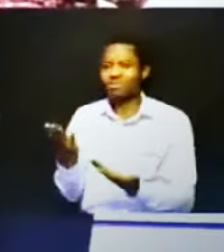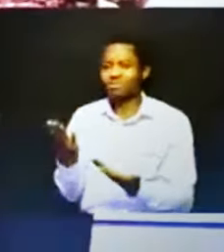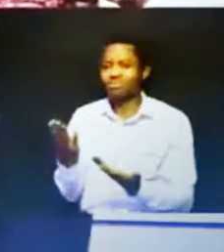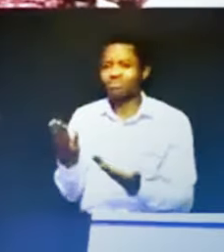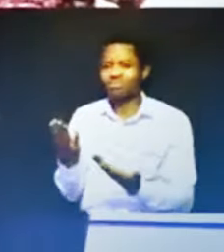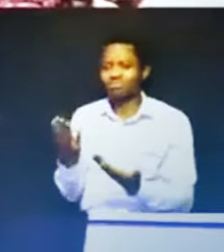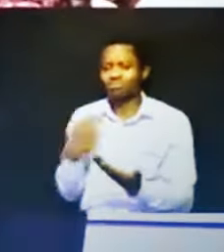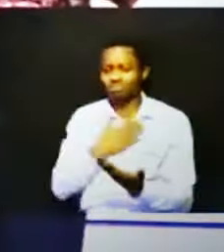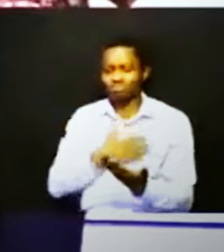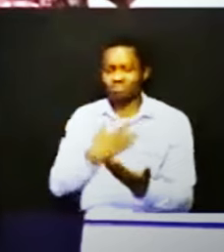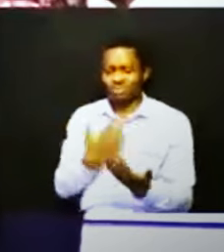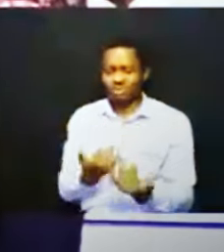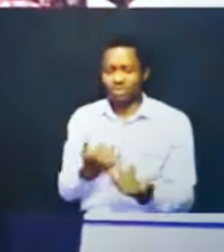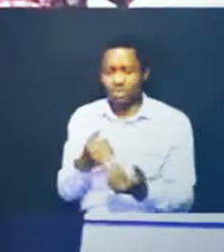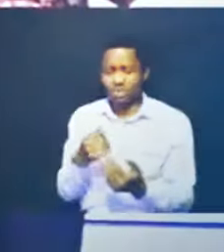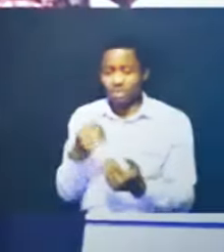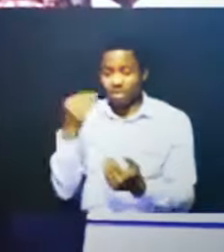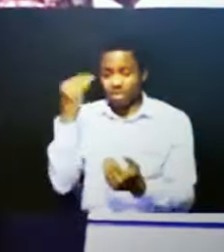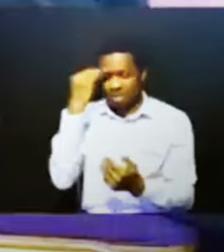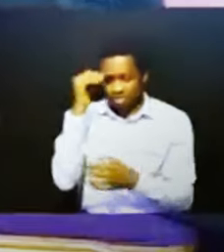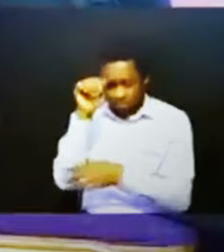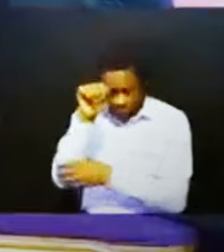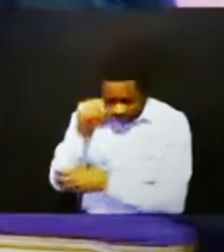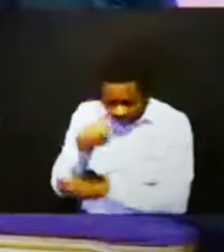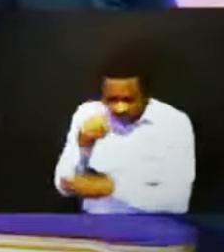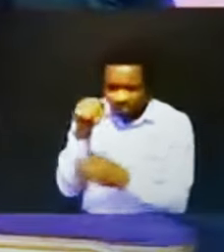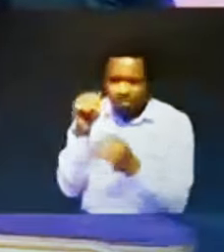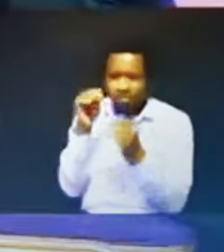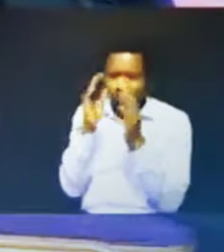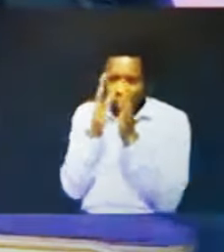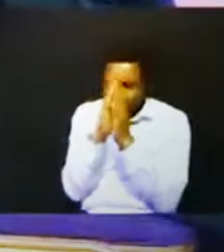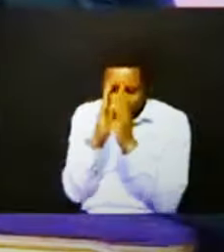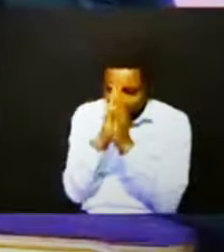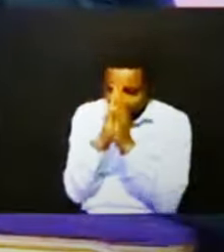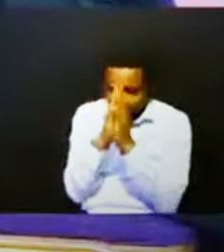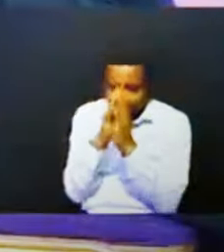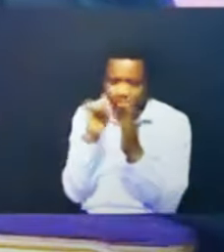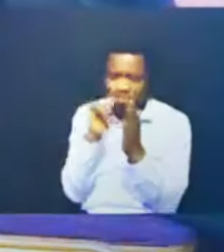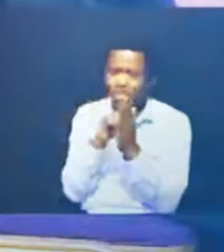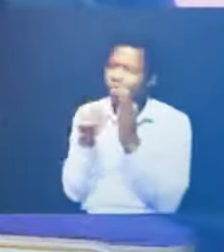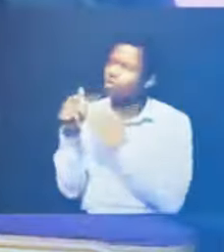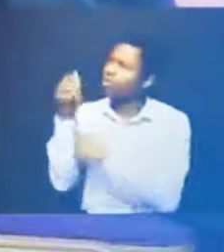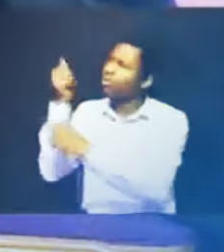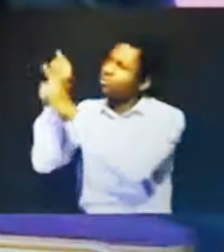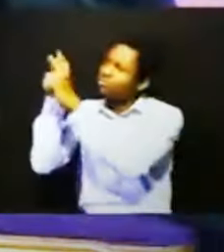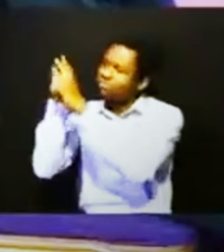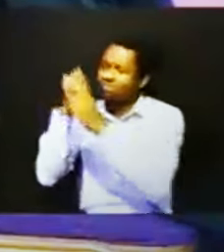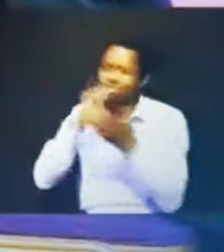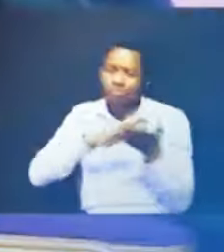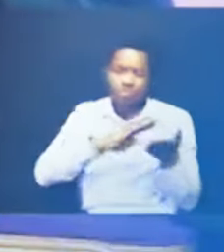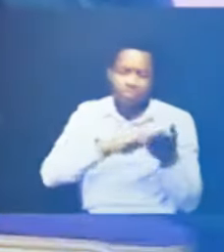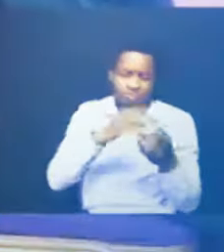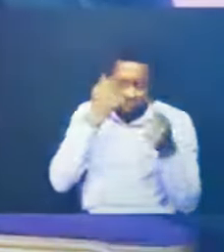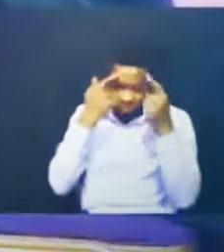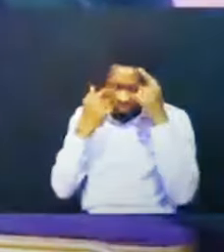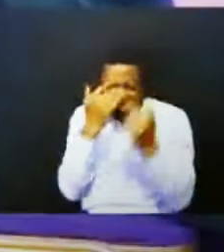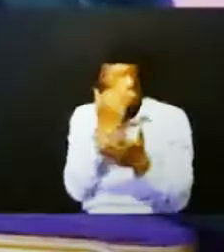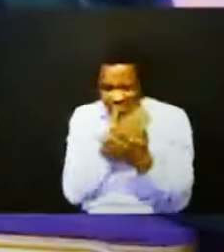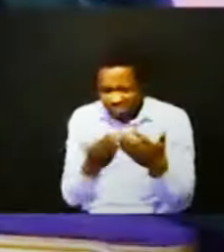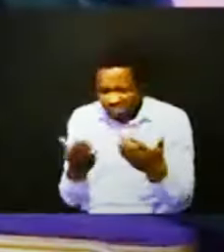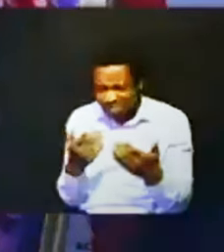Shall we bow our heads and pray that God will forgive us for some of the things we have opened our mouths to say?